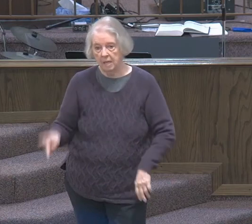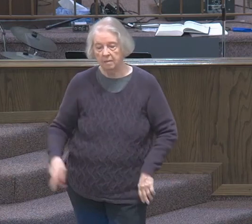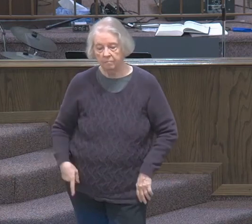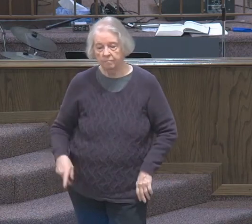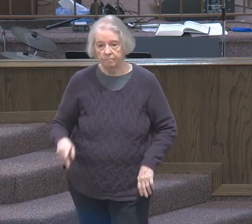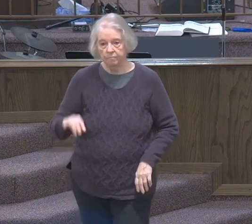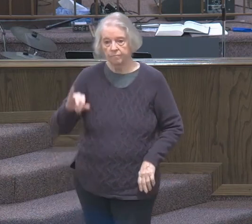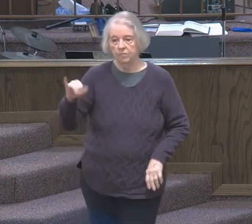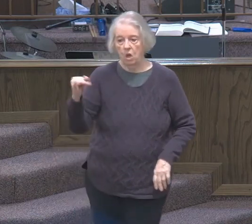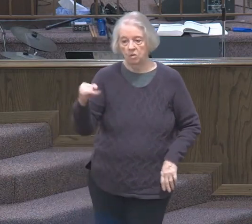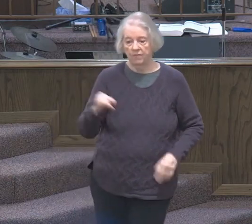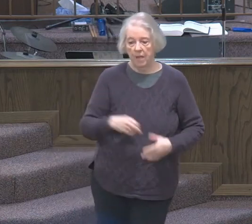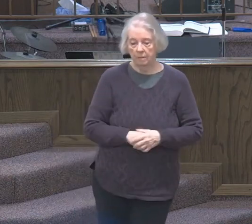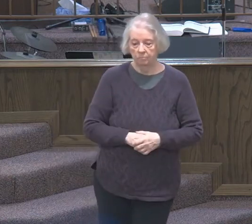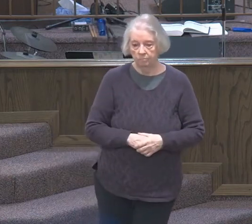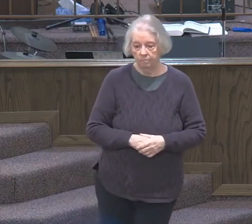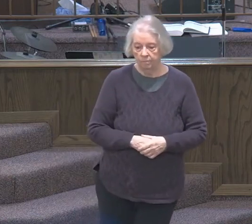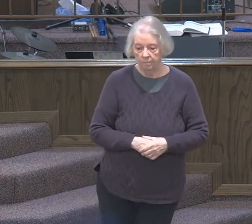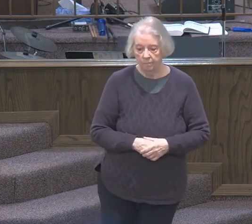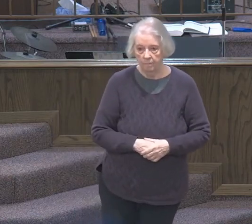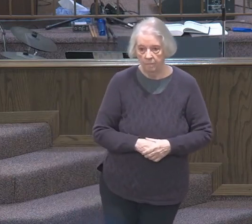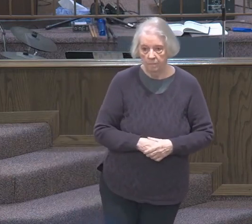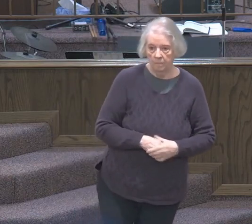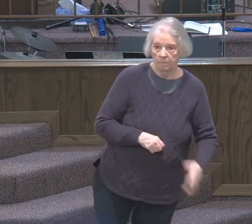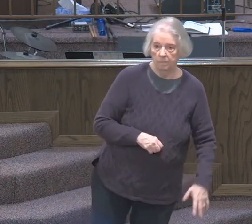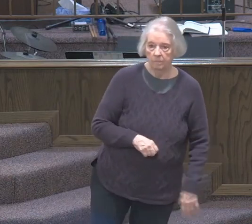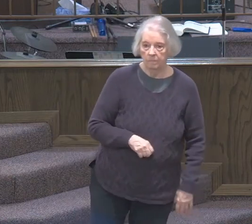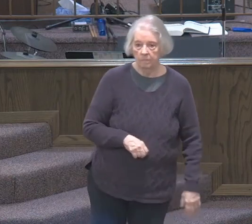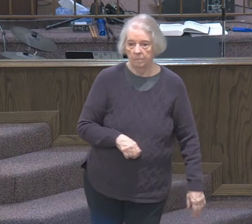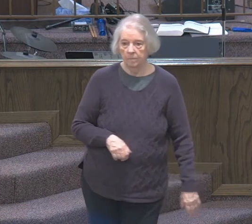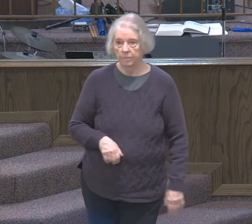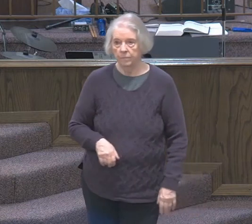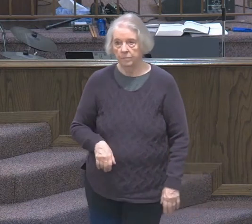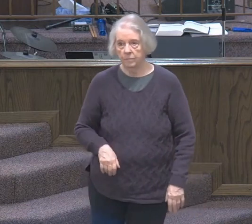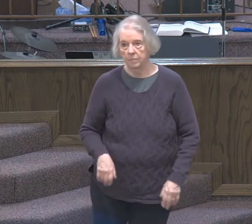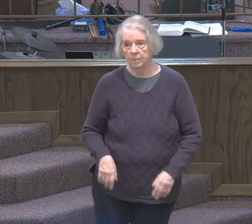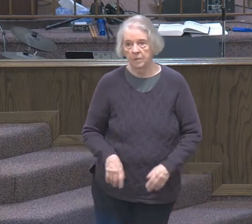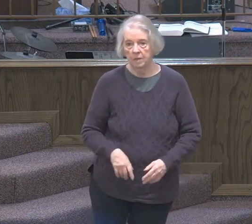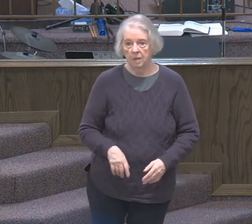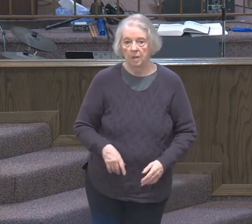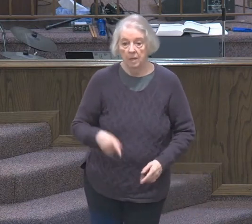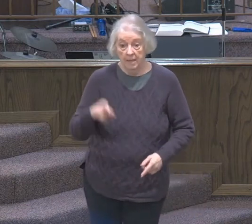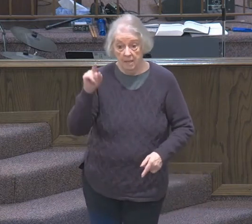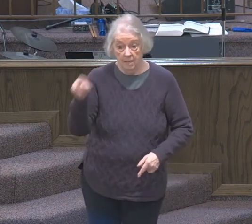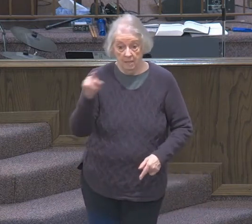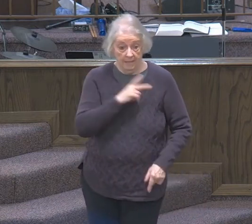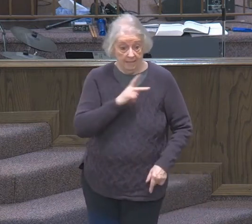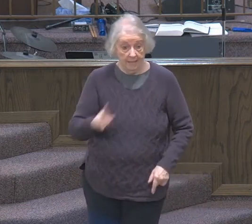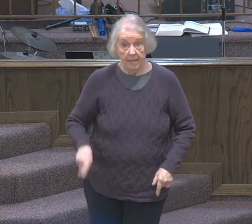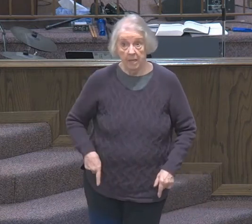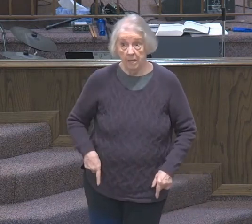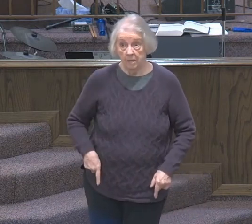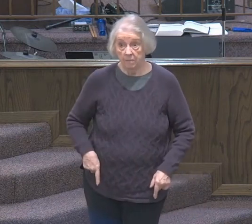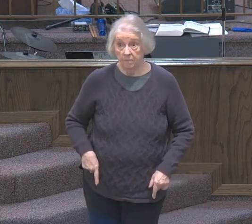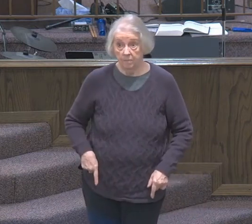about how they focused on God, Jehoshaphat, from the beginning of the chapter, he set himself, verse 3,